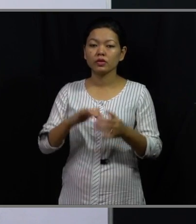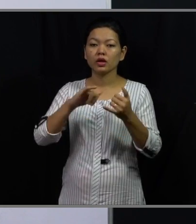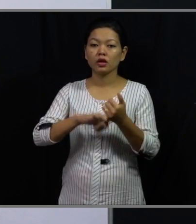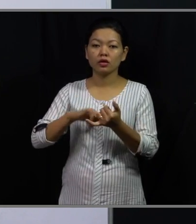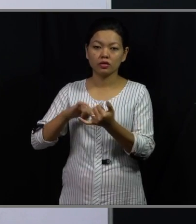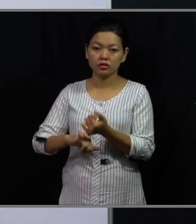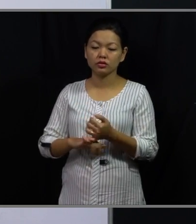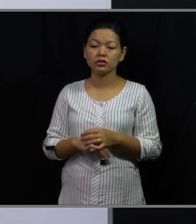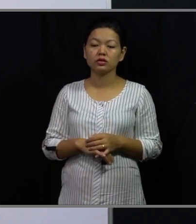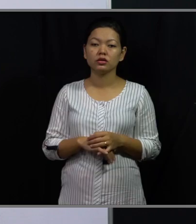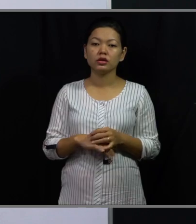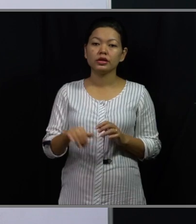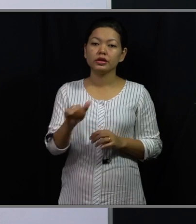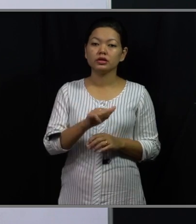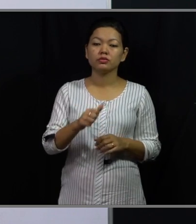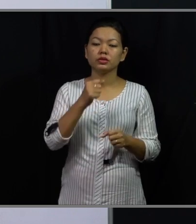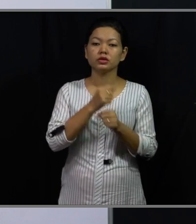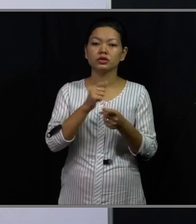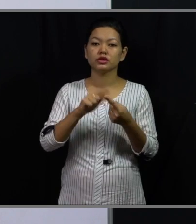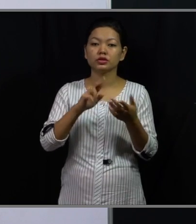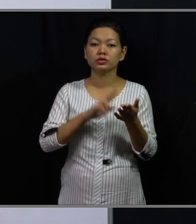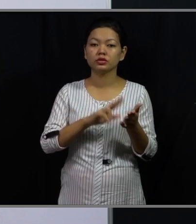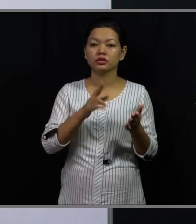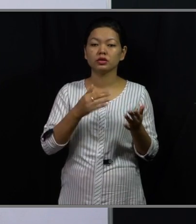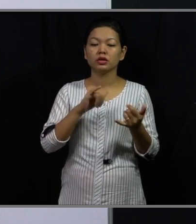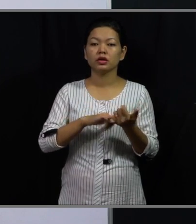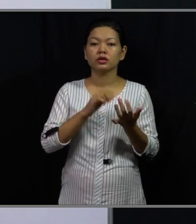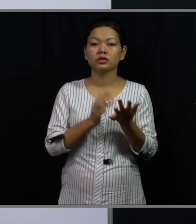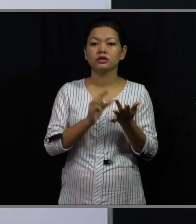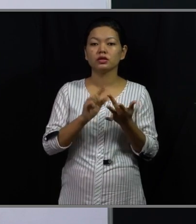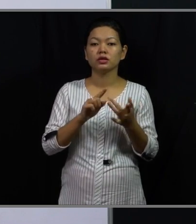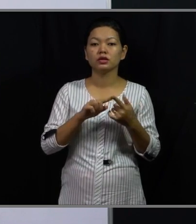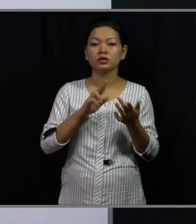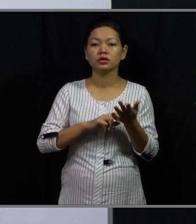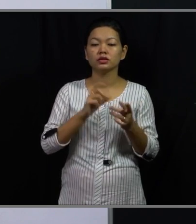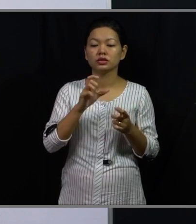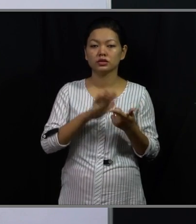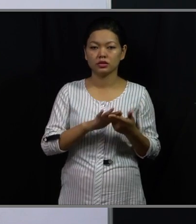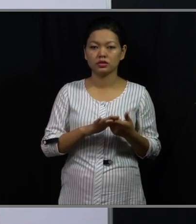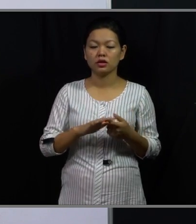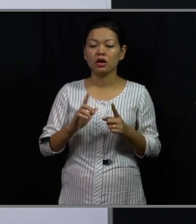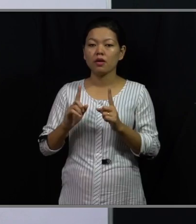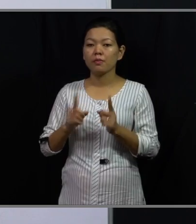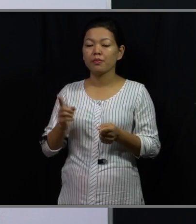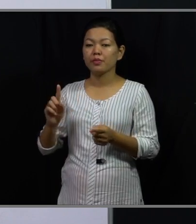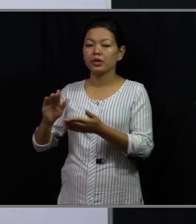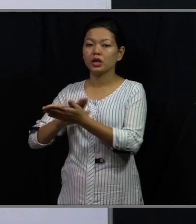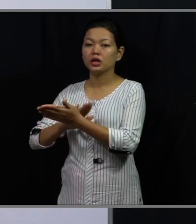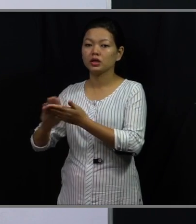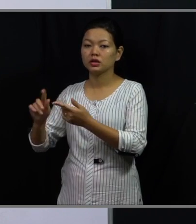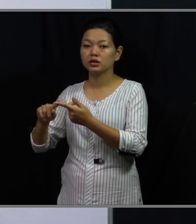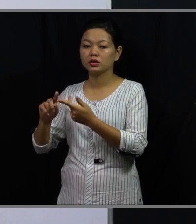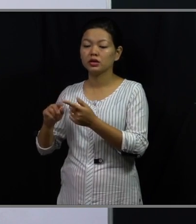sociology is a generalizing science and analytical science, and history is a particular science and